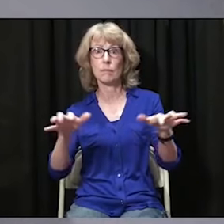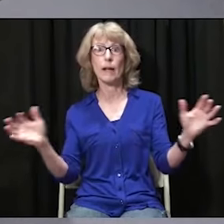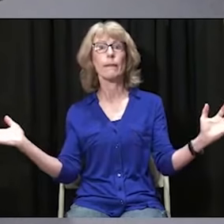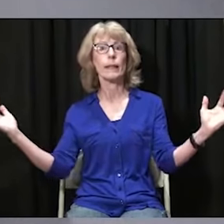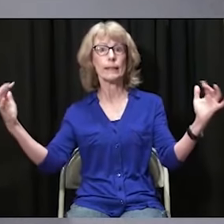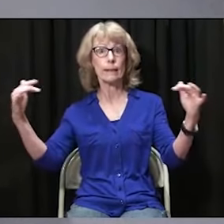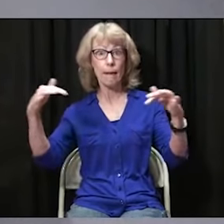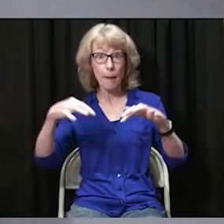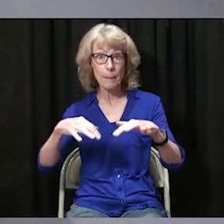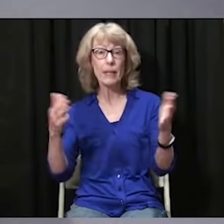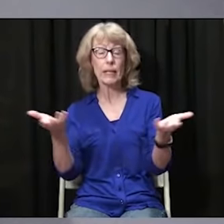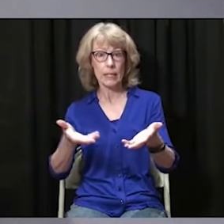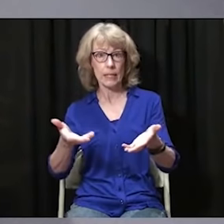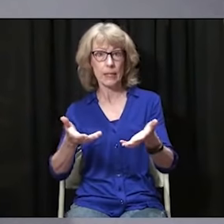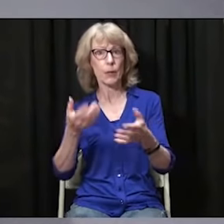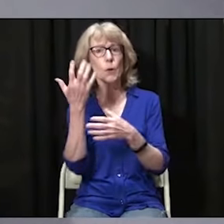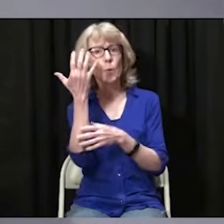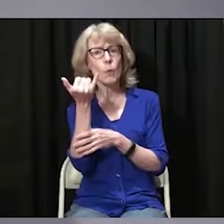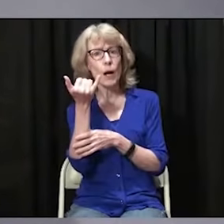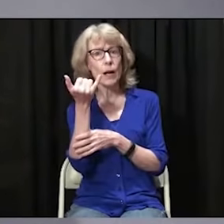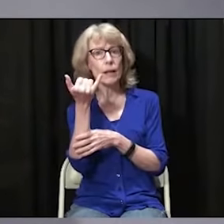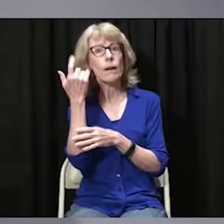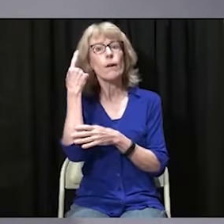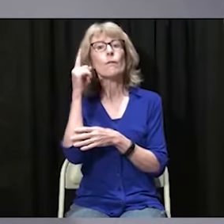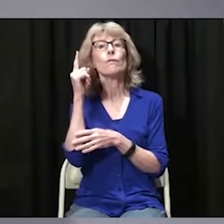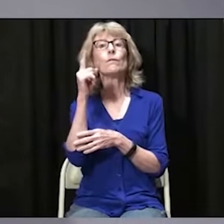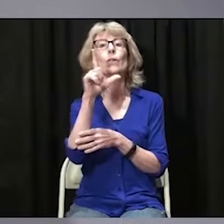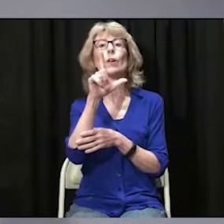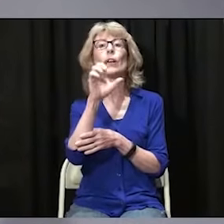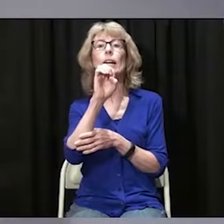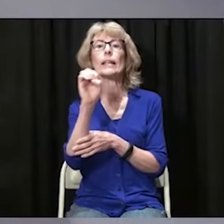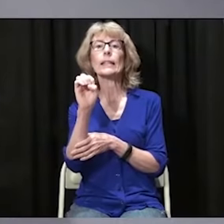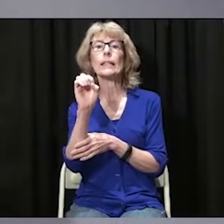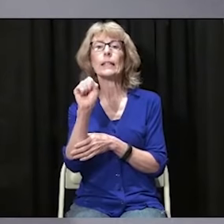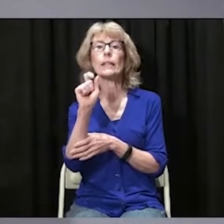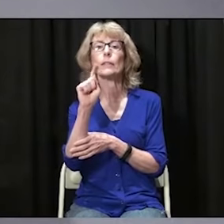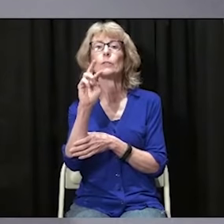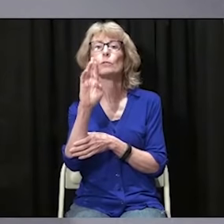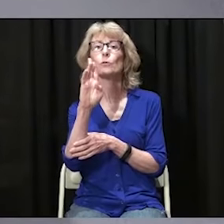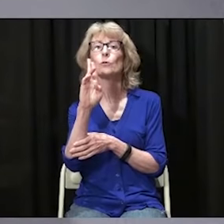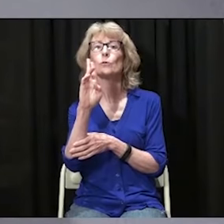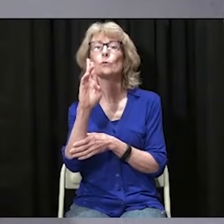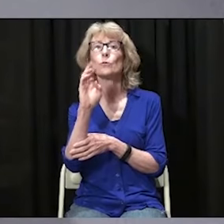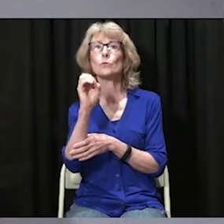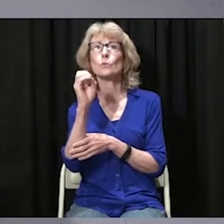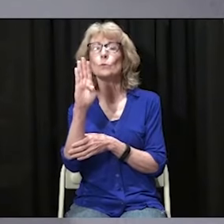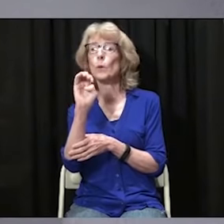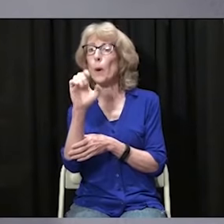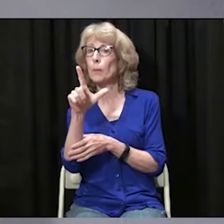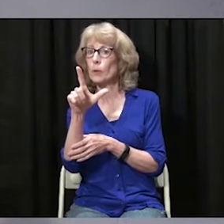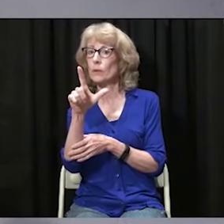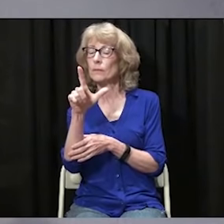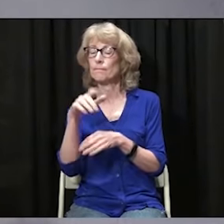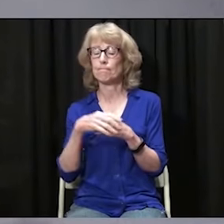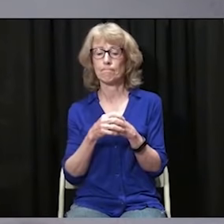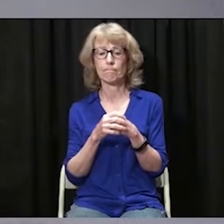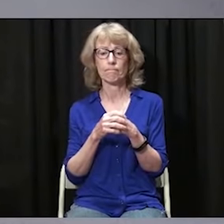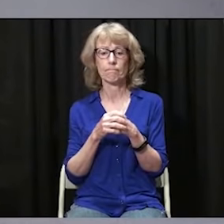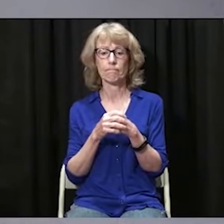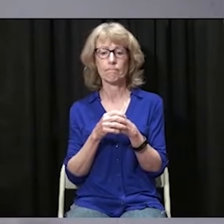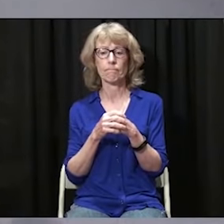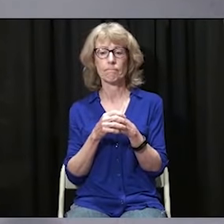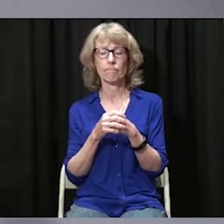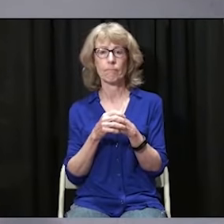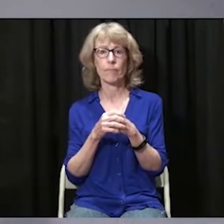complex. We had people driving in, and they didn't come because the parking lot was so packed. I mean, do you remember the